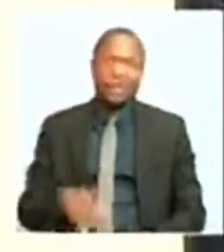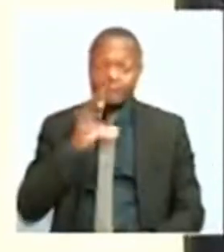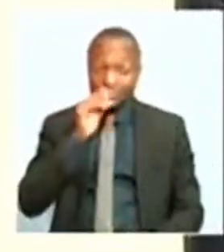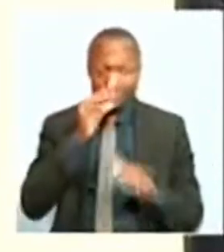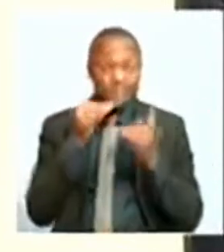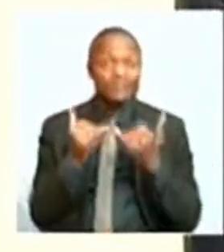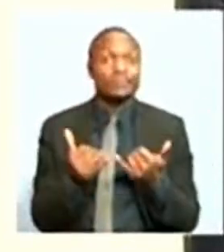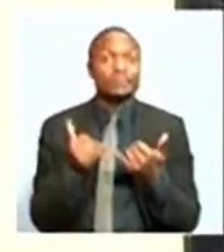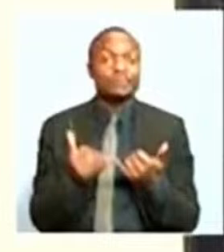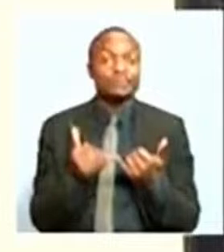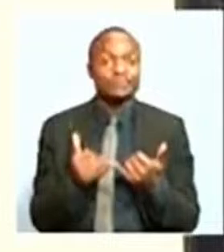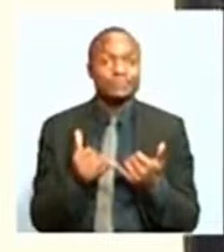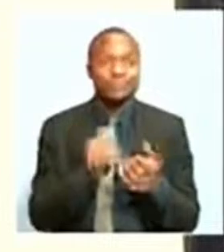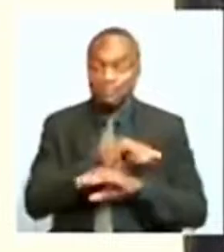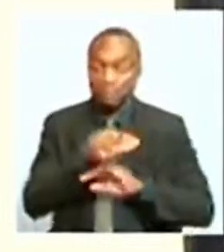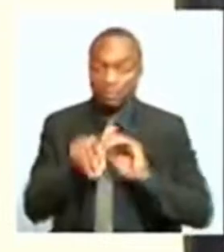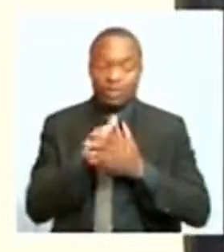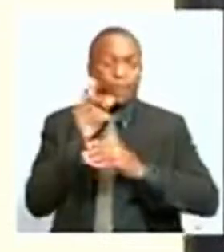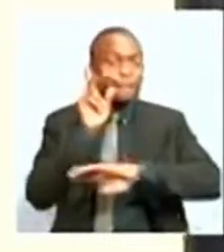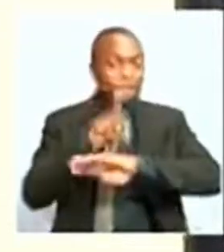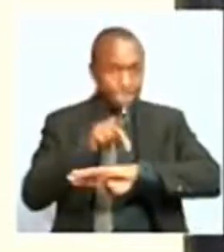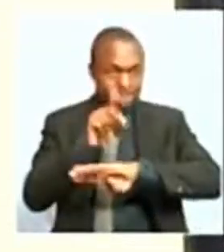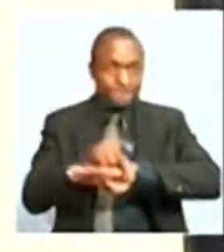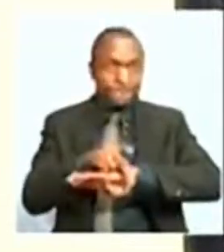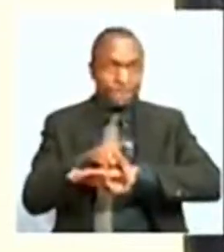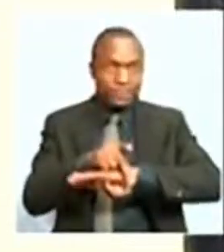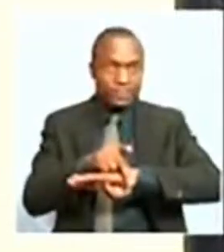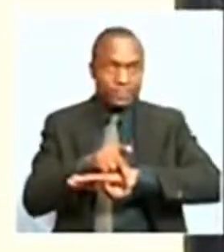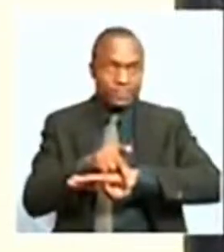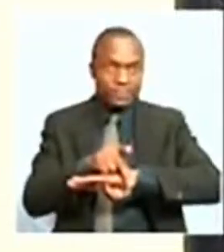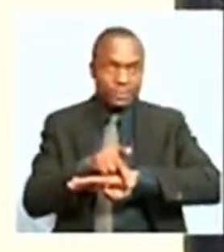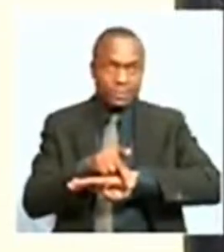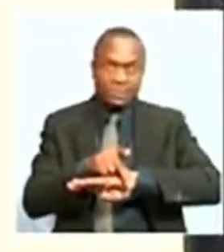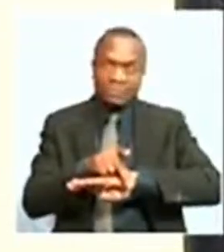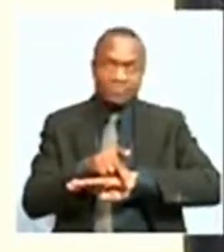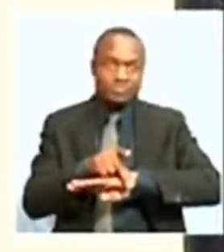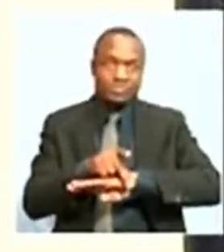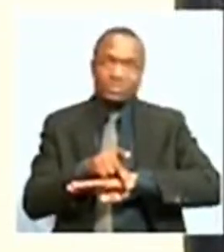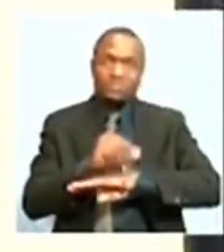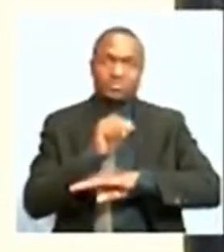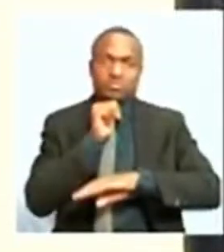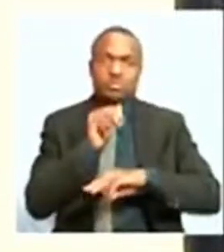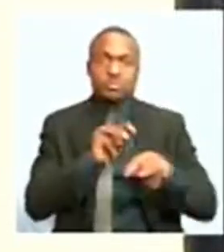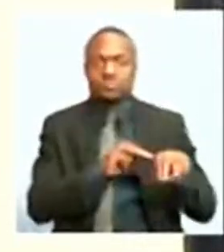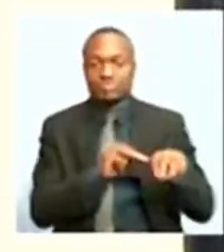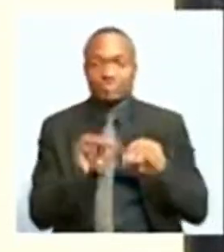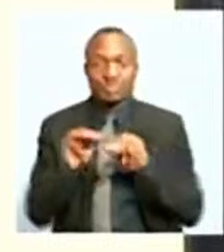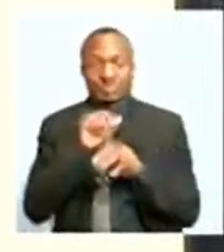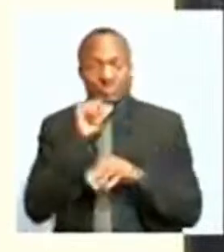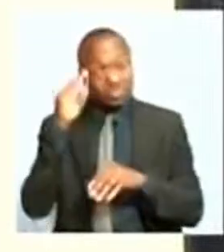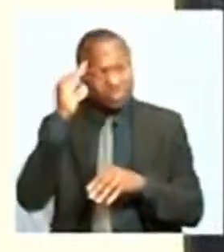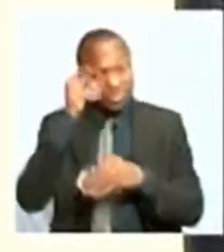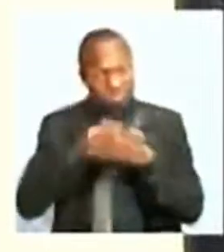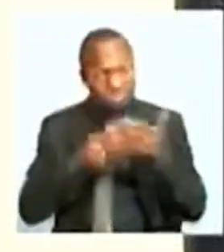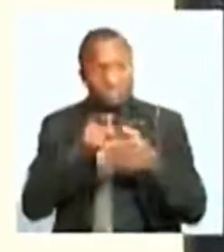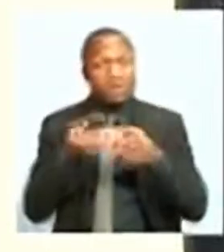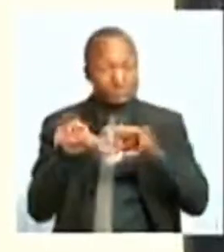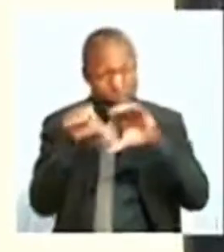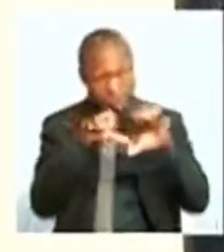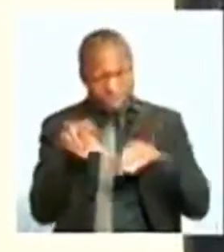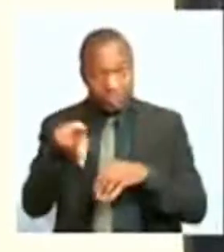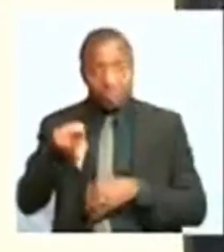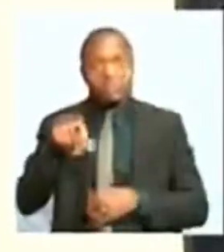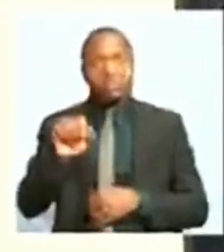speak, all the projects are stuck. I don't know what you are going to do,